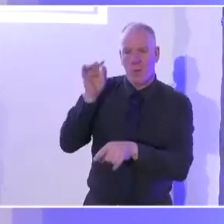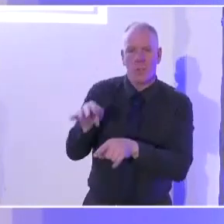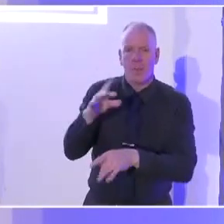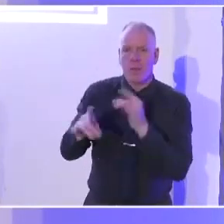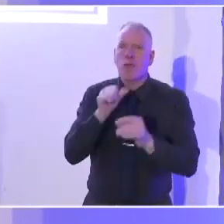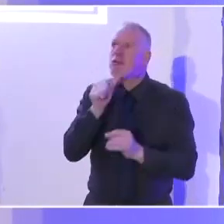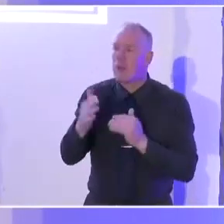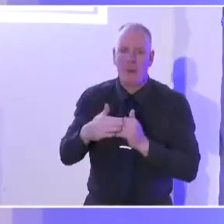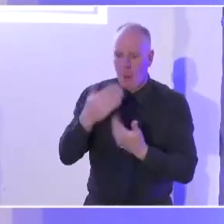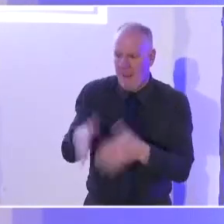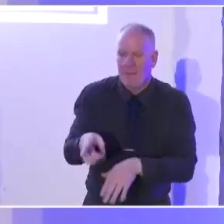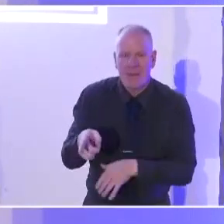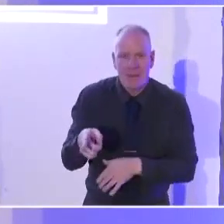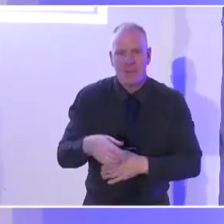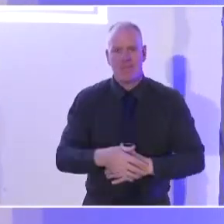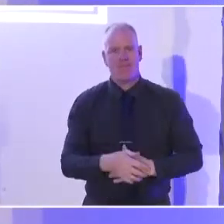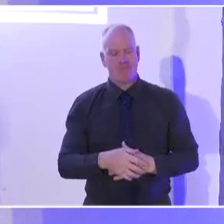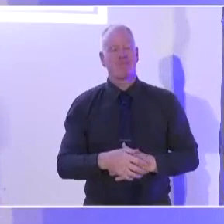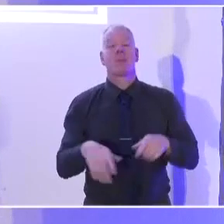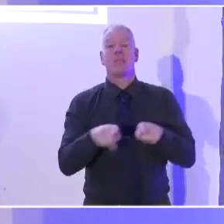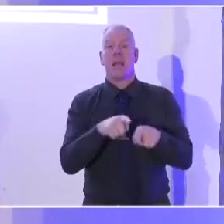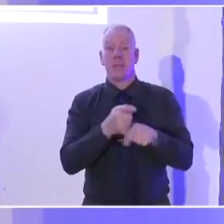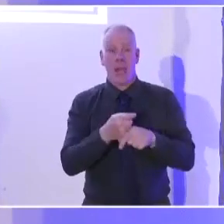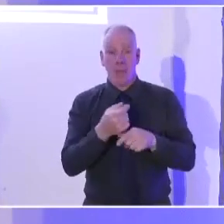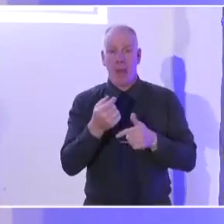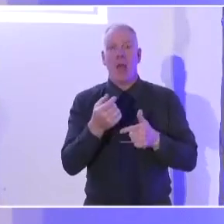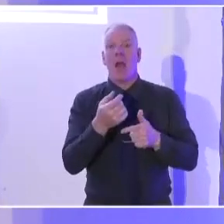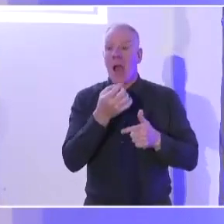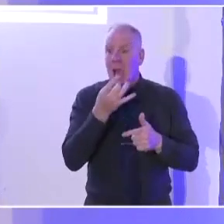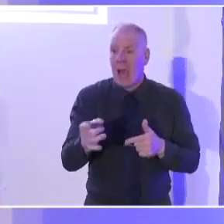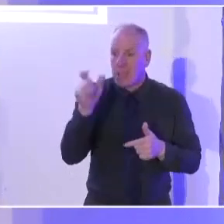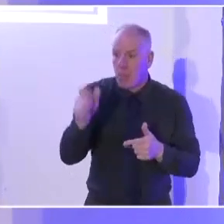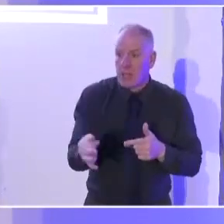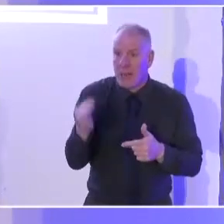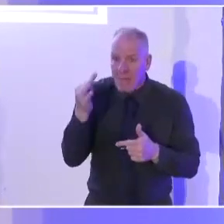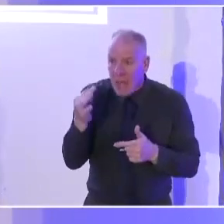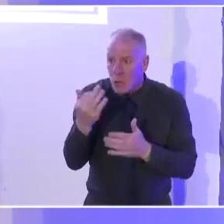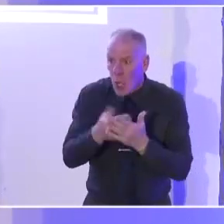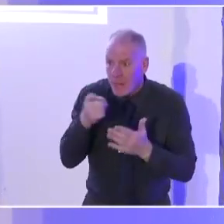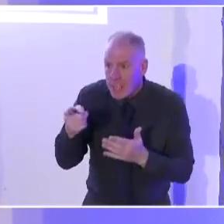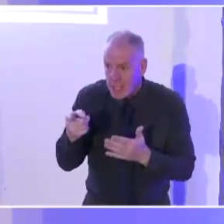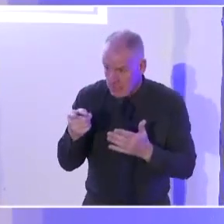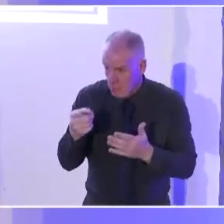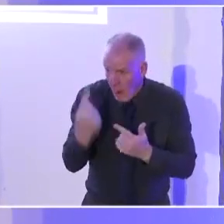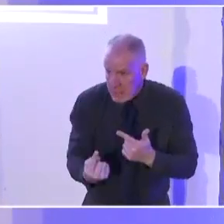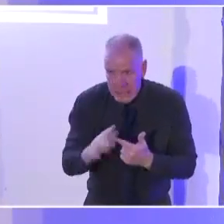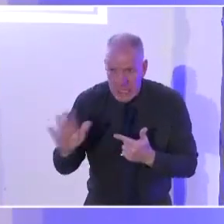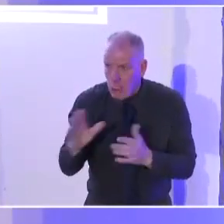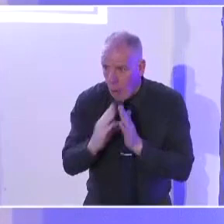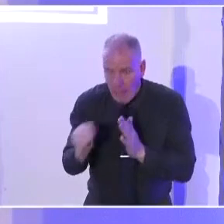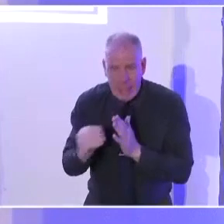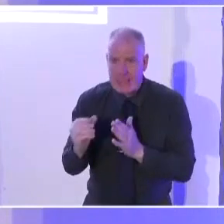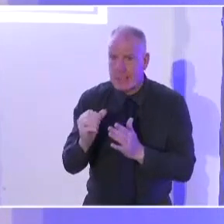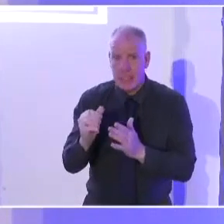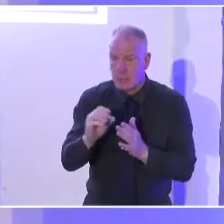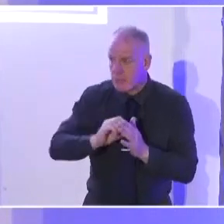there were no further documents there. They also saw commitments from the individual who found the documentation that it had not been copied or it had not